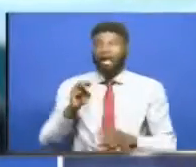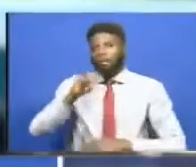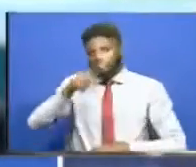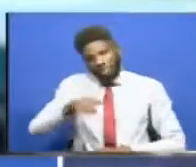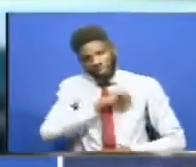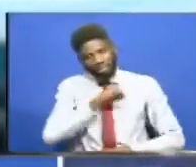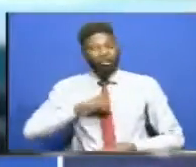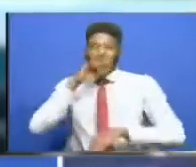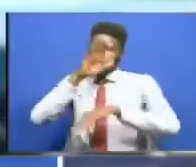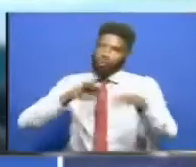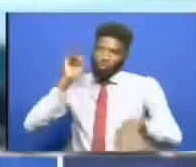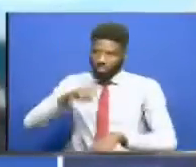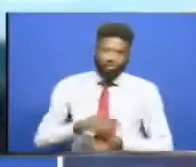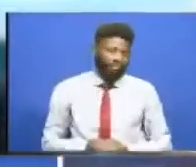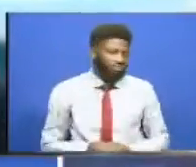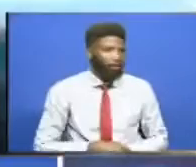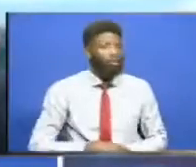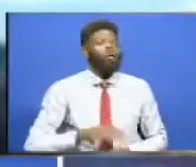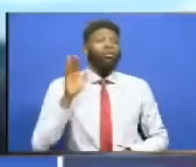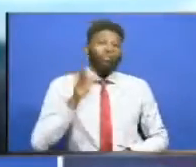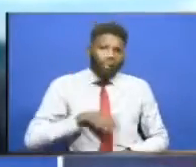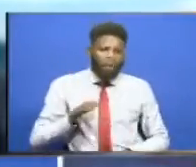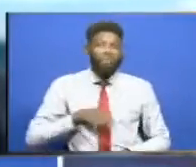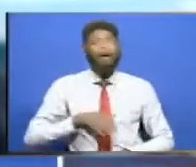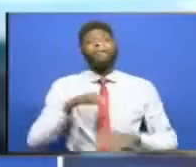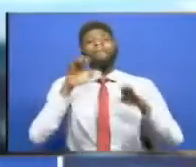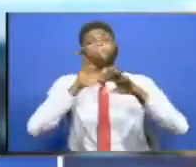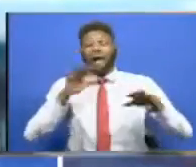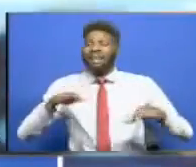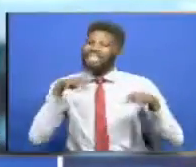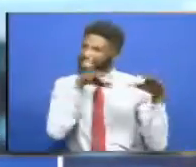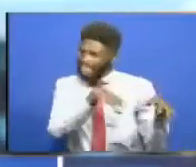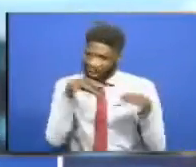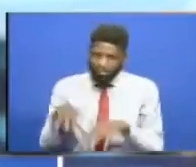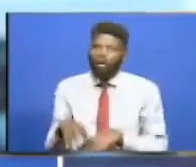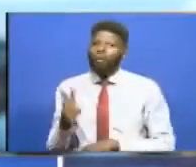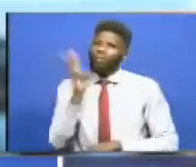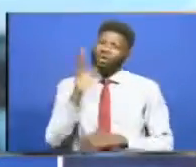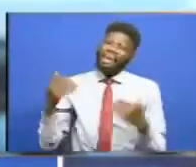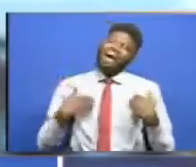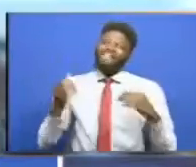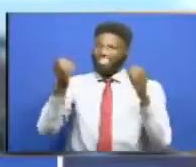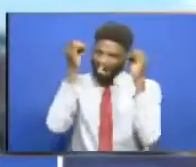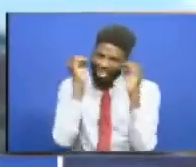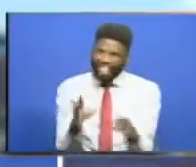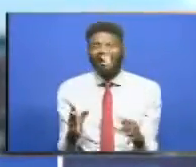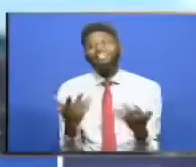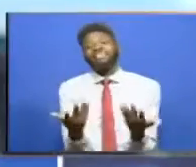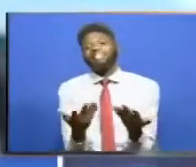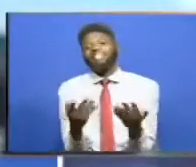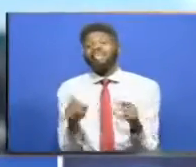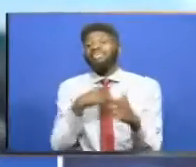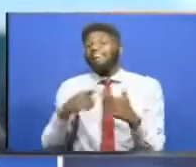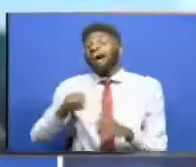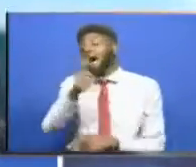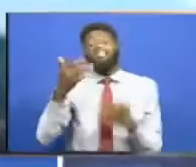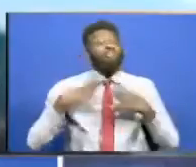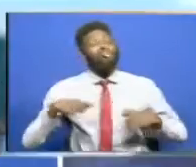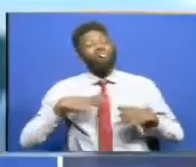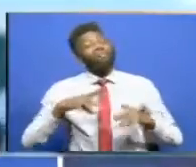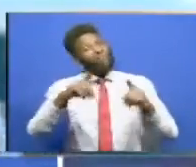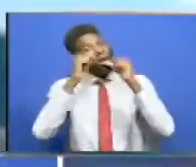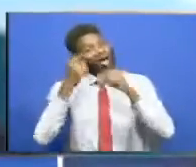na shida, hakuna maji, hakuna nini, alafu tunaambiwa na watu wengine